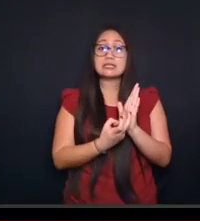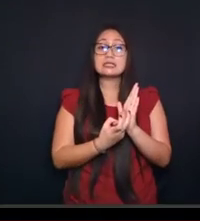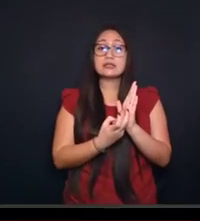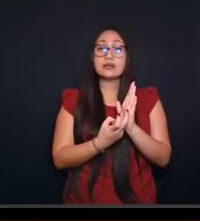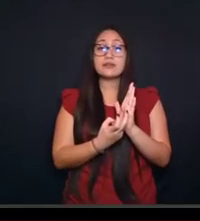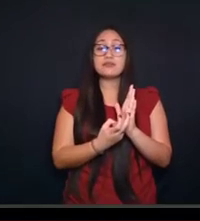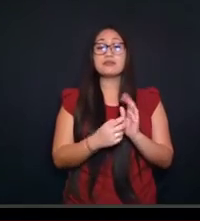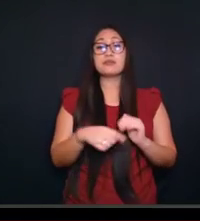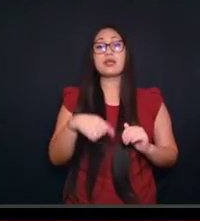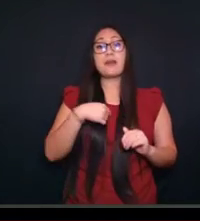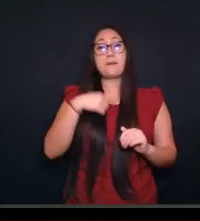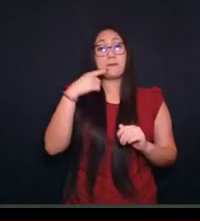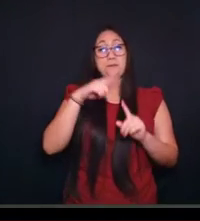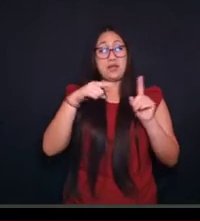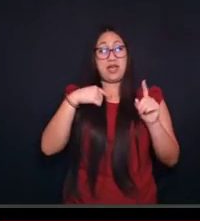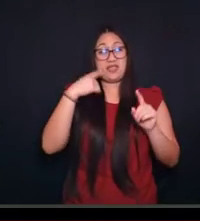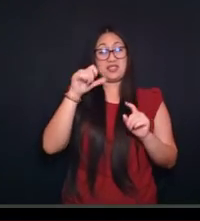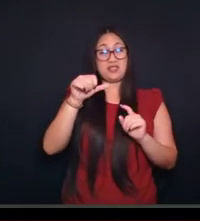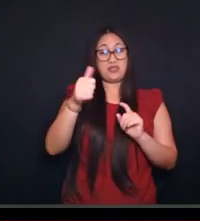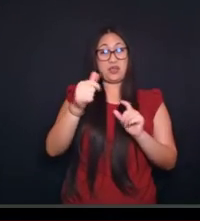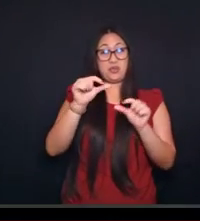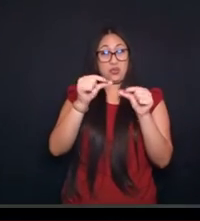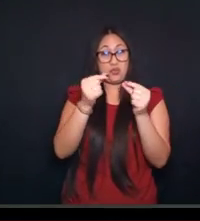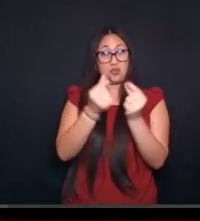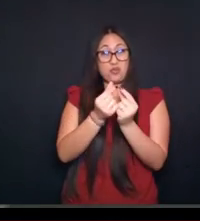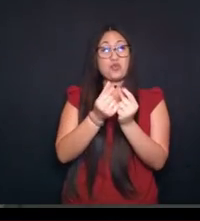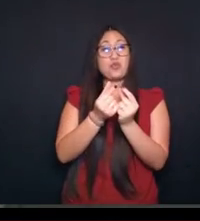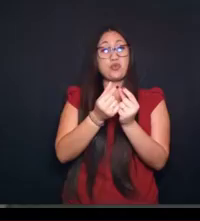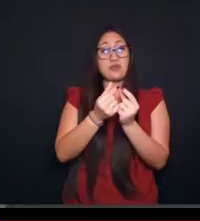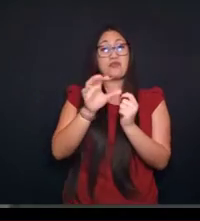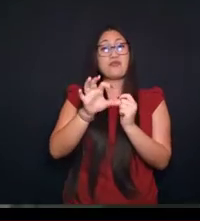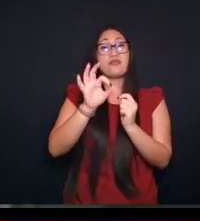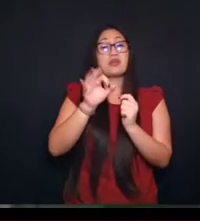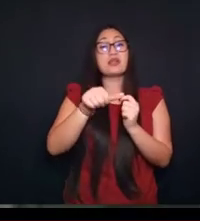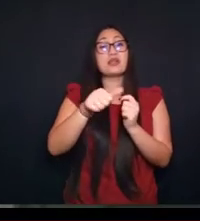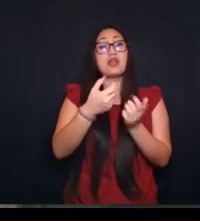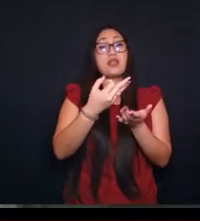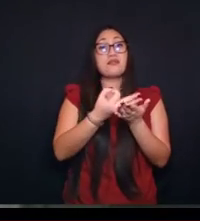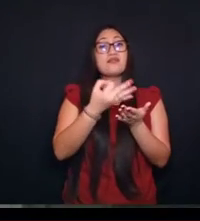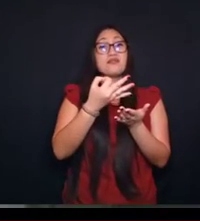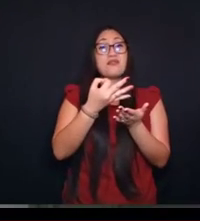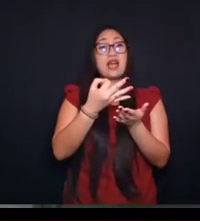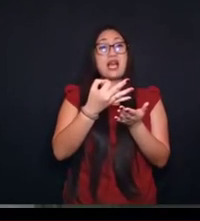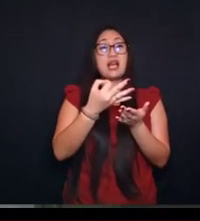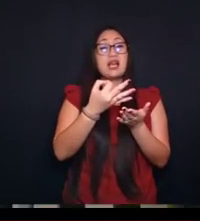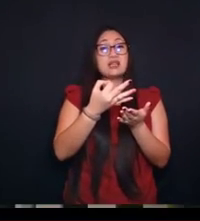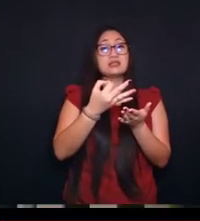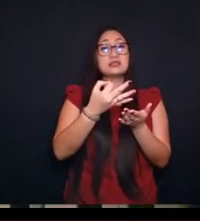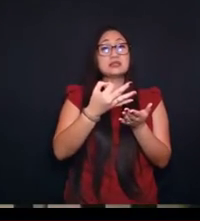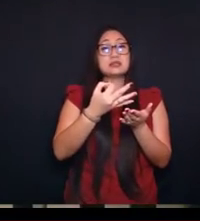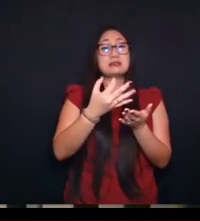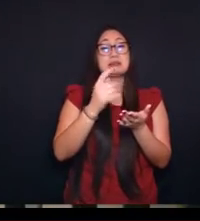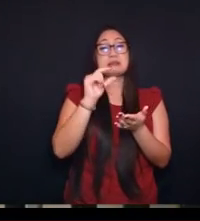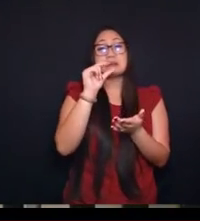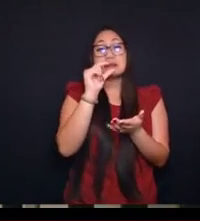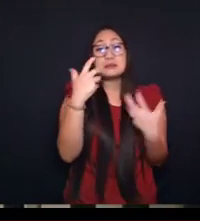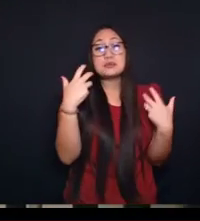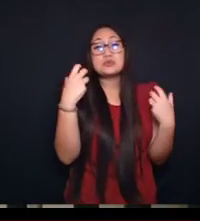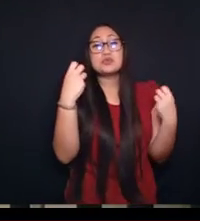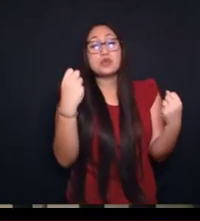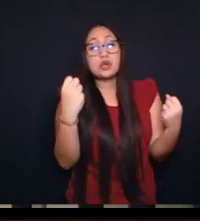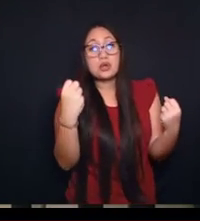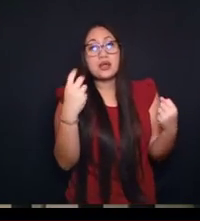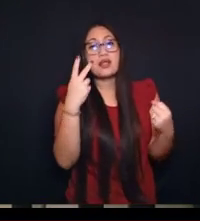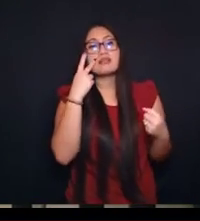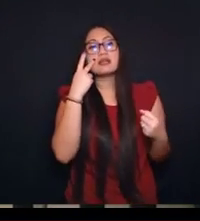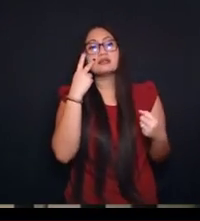another group got another fact that was just a little bit stronger. You're not wrong. You are not wrong. But let's see if someone can support